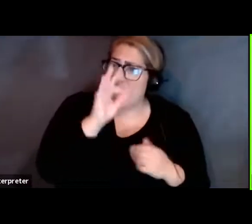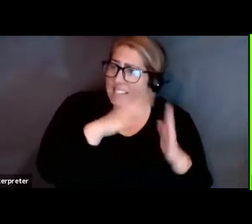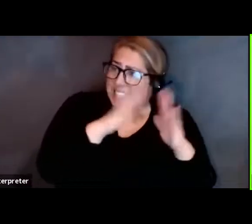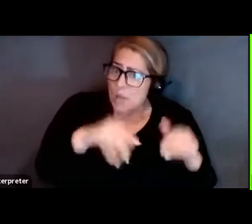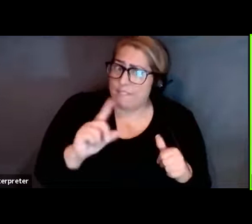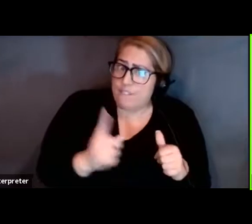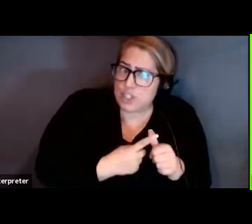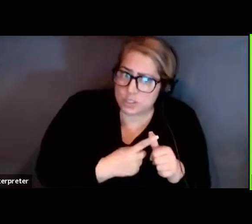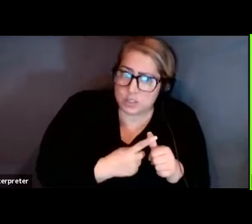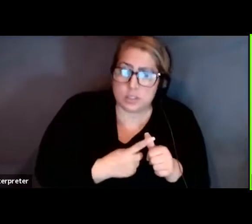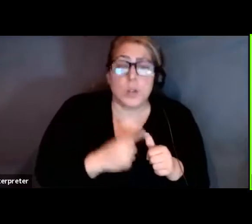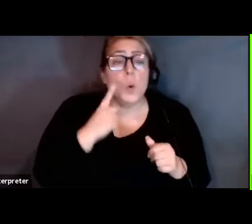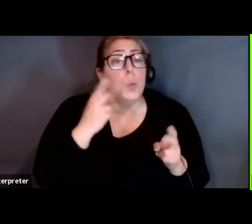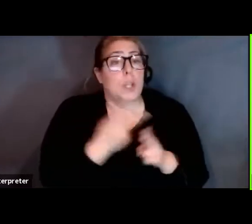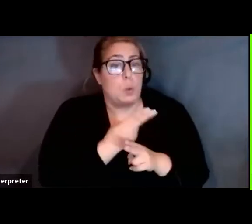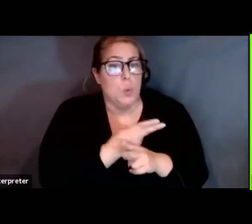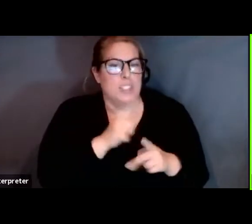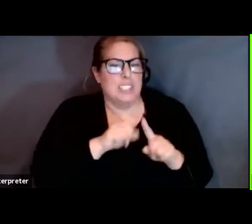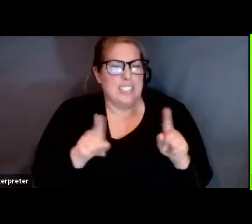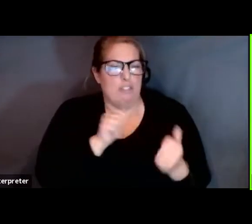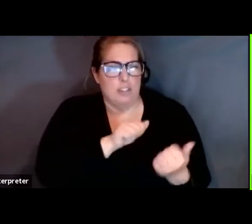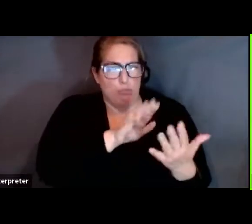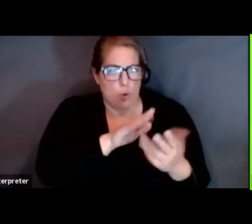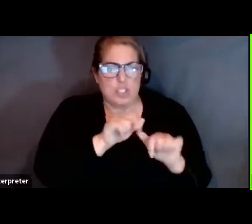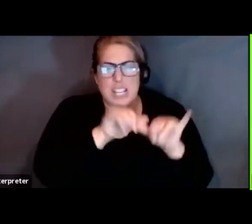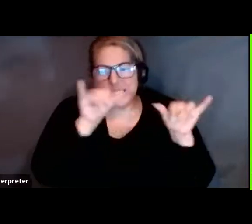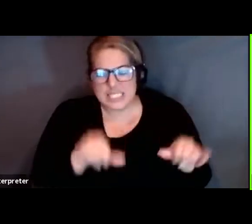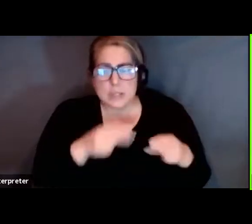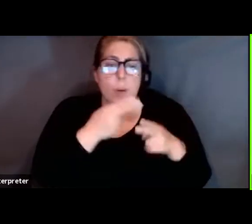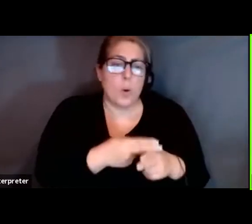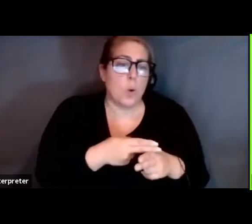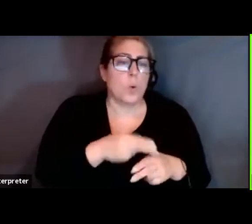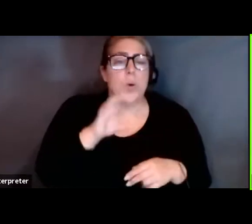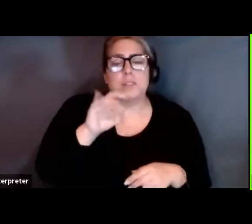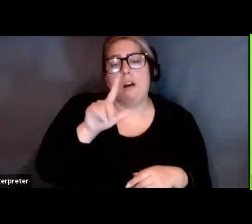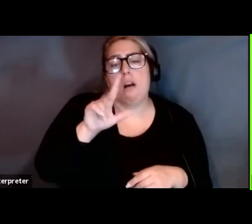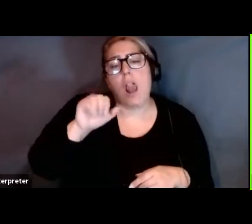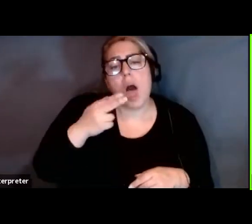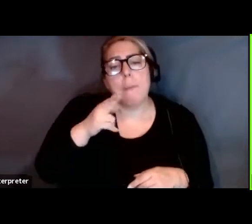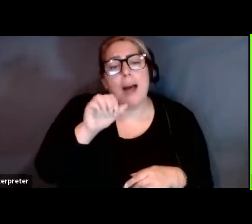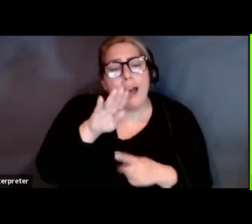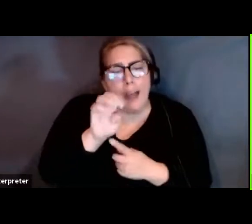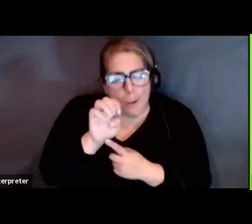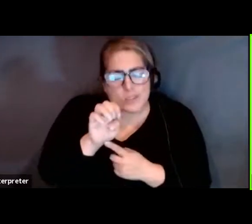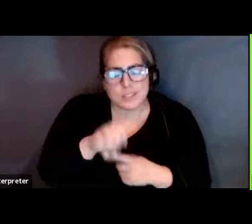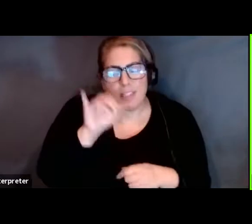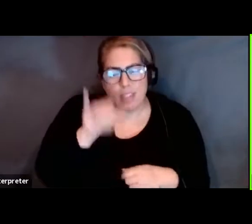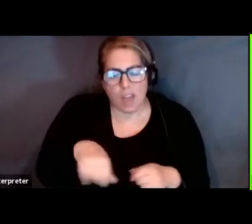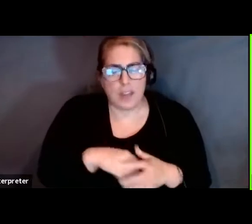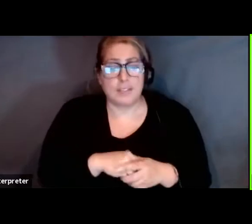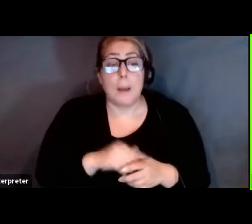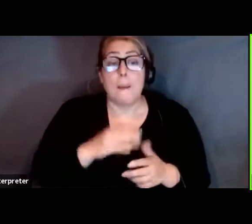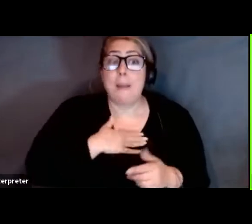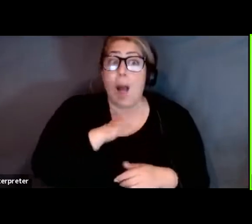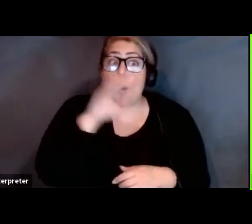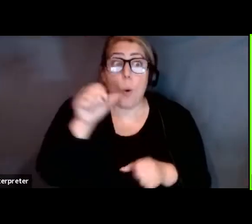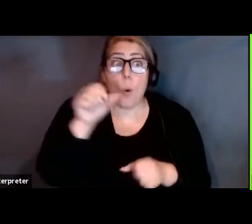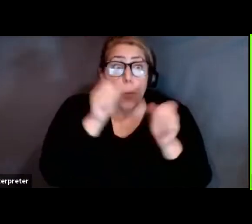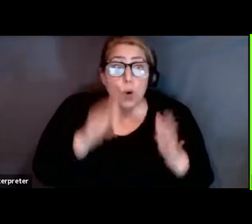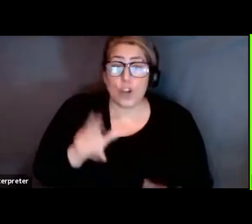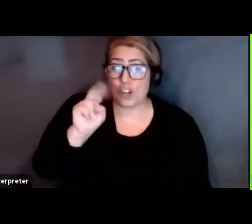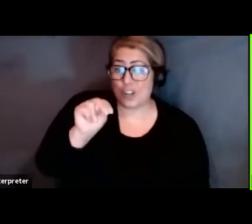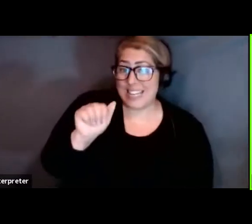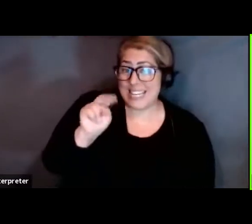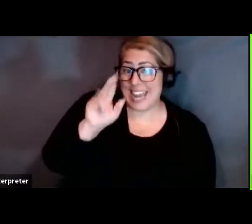House's clubhouse and care management services. My colleague, Nancy Young, who leads this work, is on the panel today to speak more about these